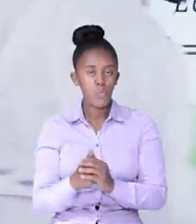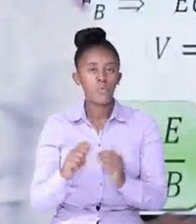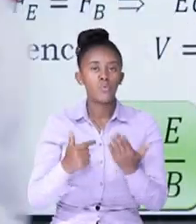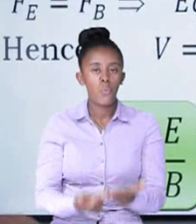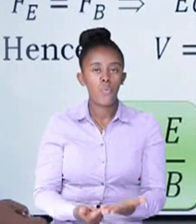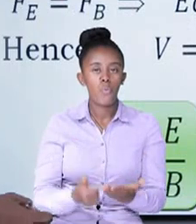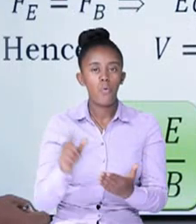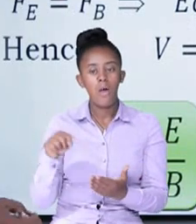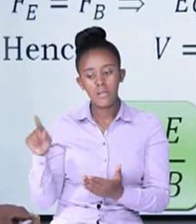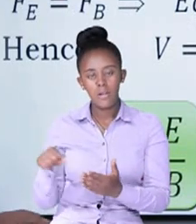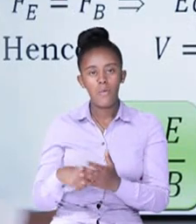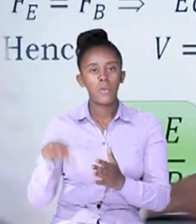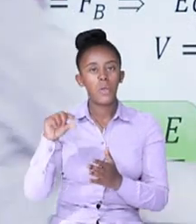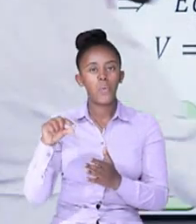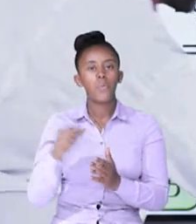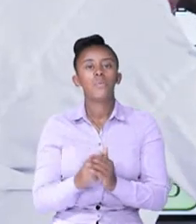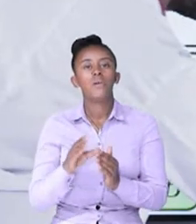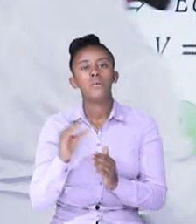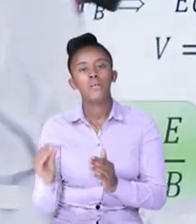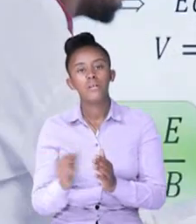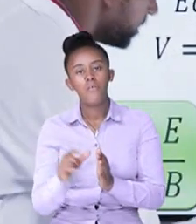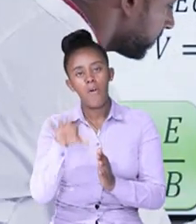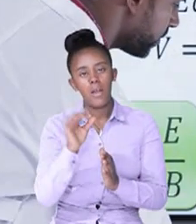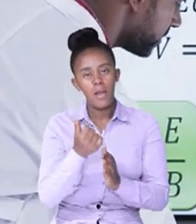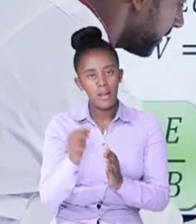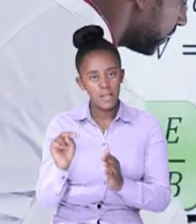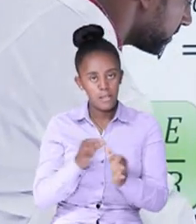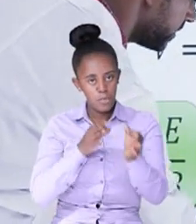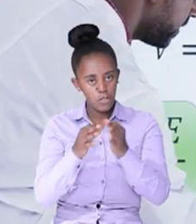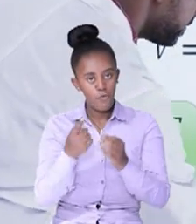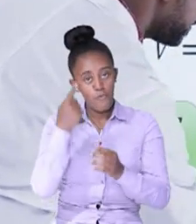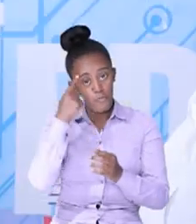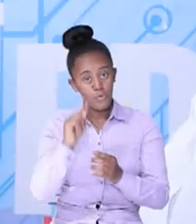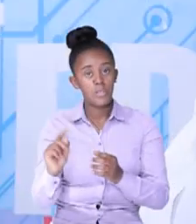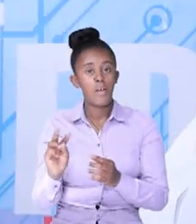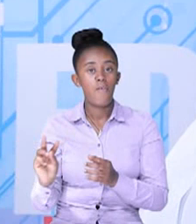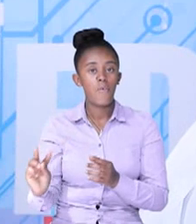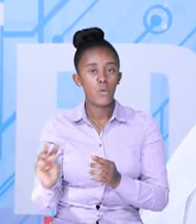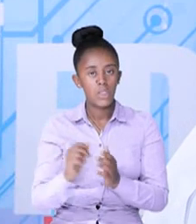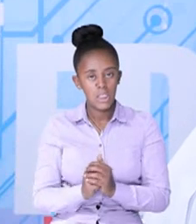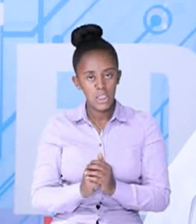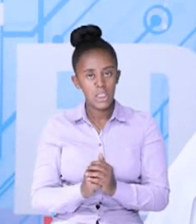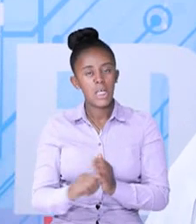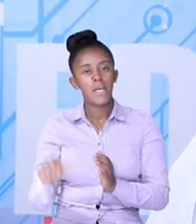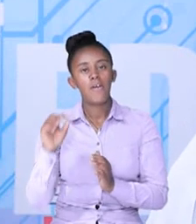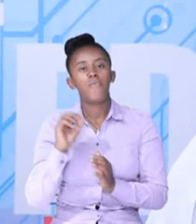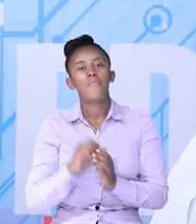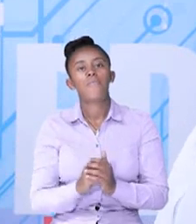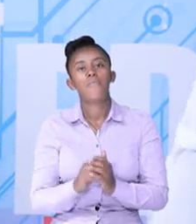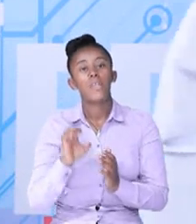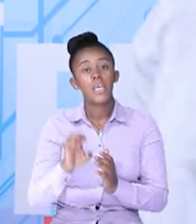can cancel out Q, the charge, and find an expression for the velocity. V is equals to